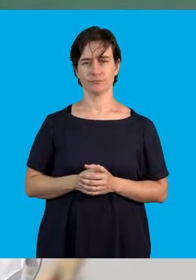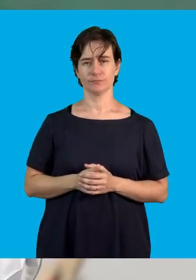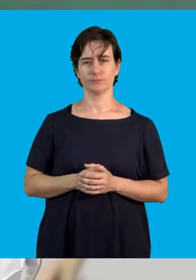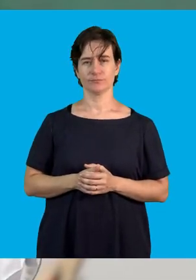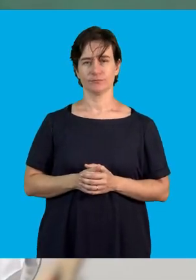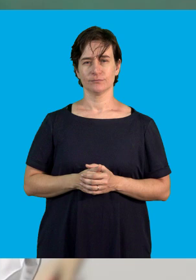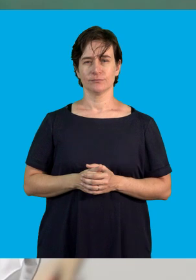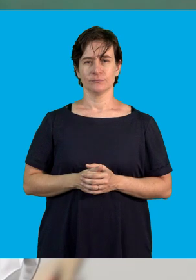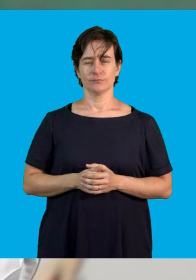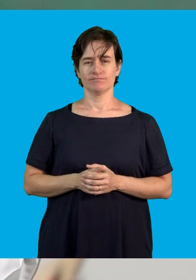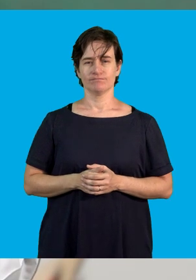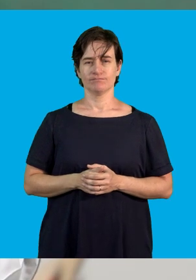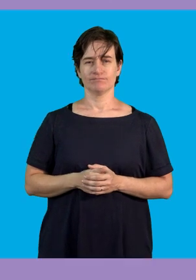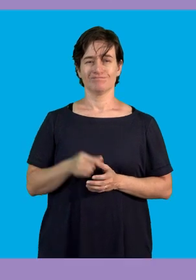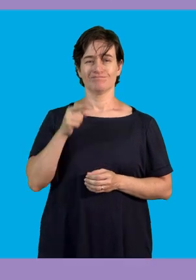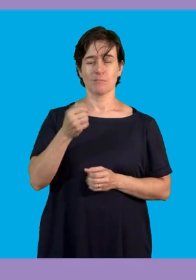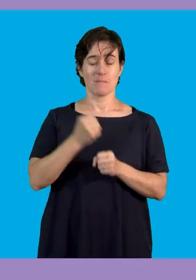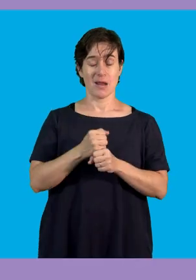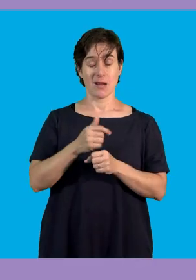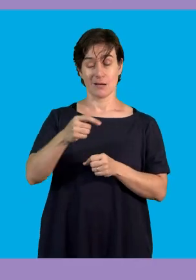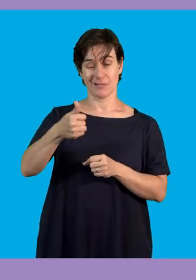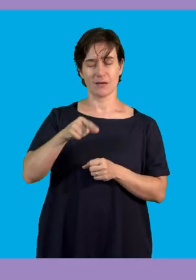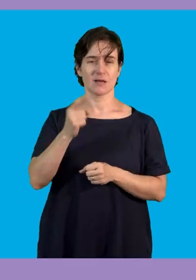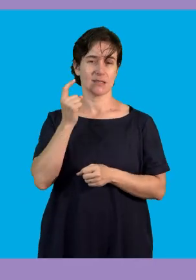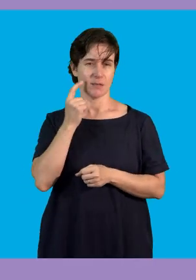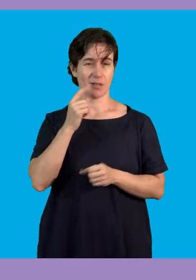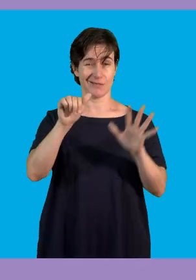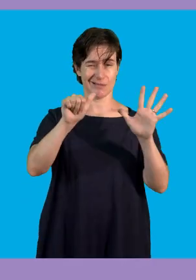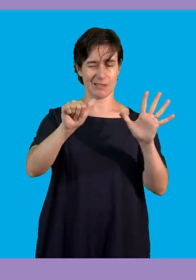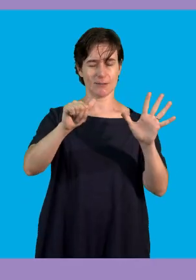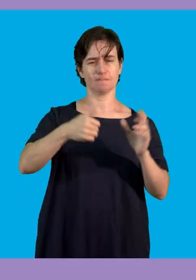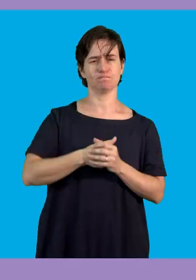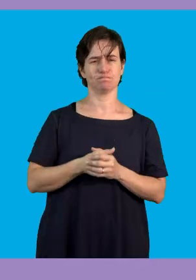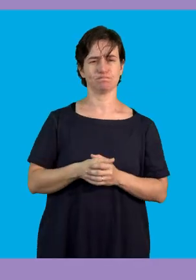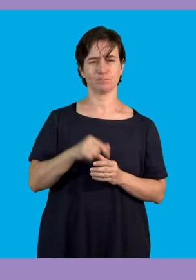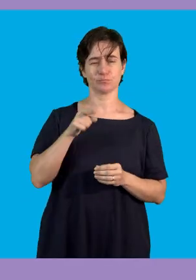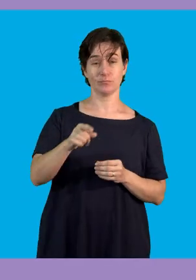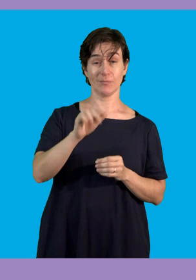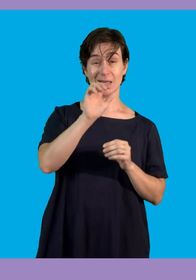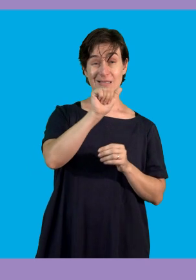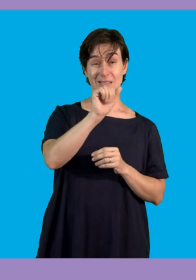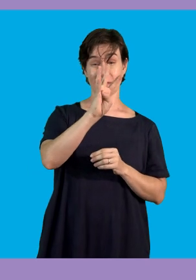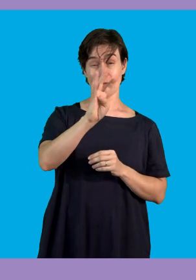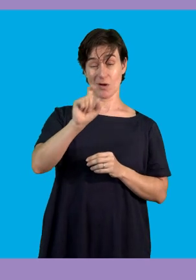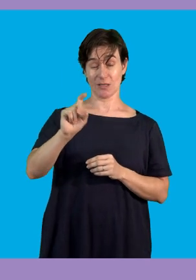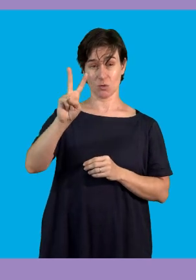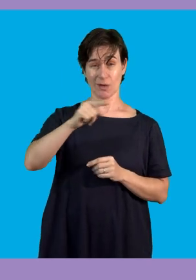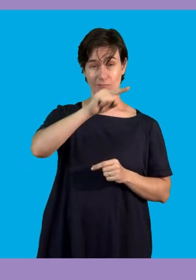It says square root, simplify the following. The square root of 64x squared plus cube root